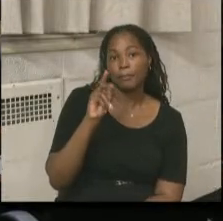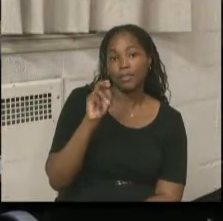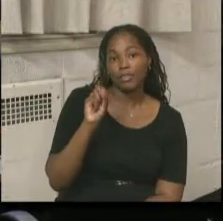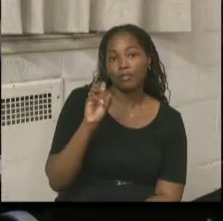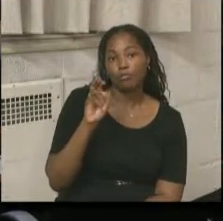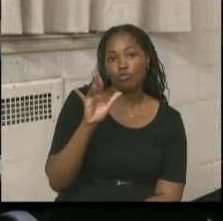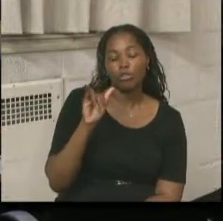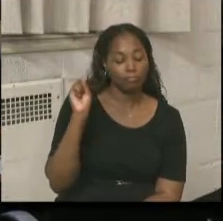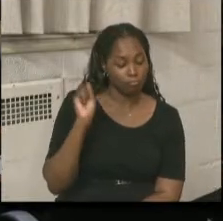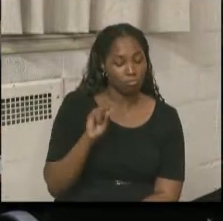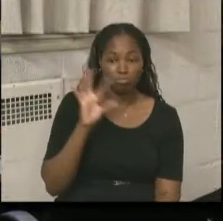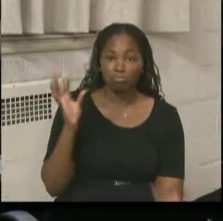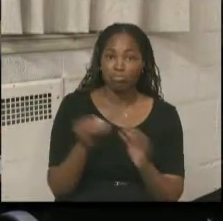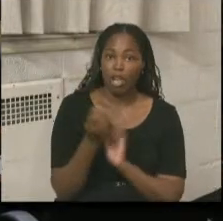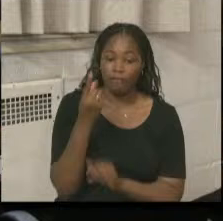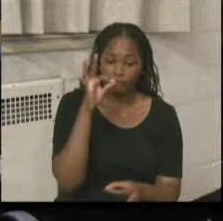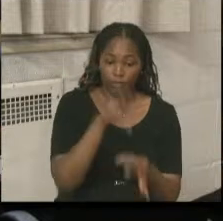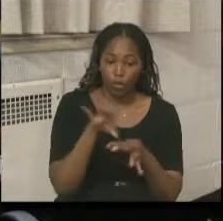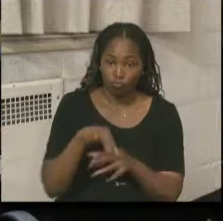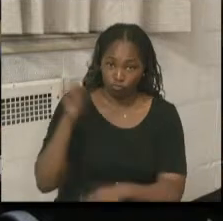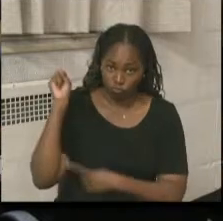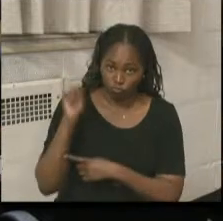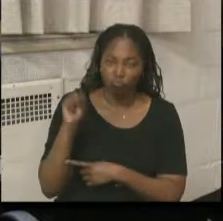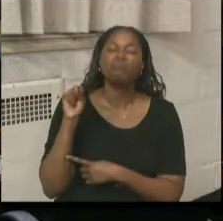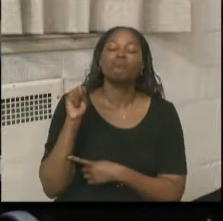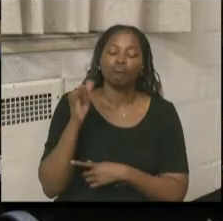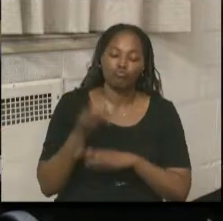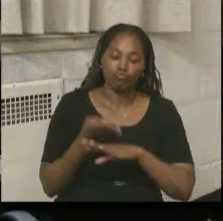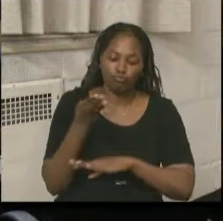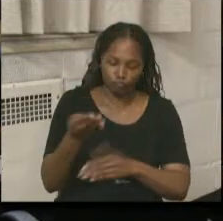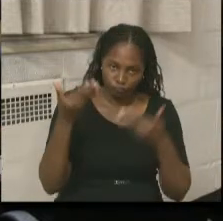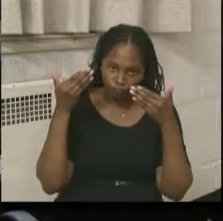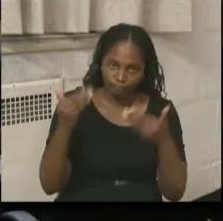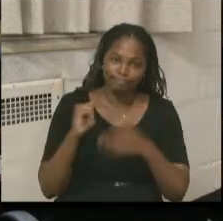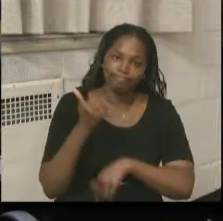11 votes in the affirmative, the motion is adopted.